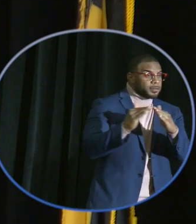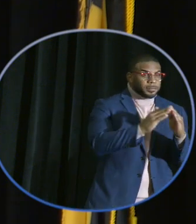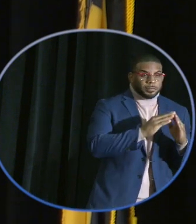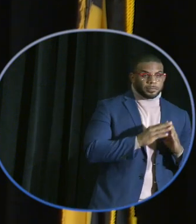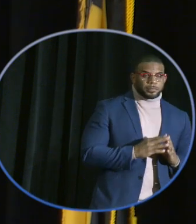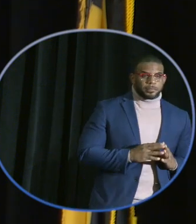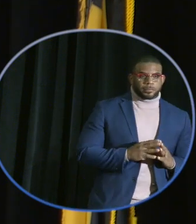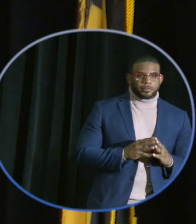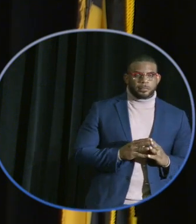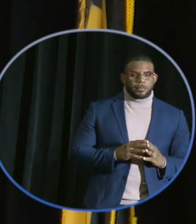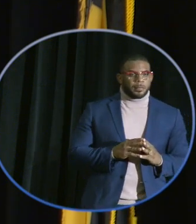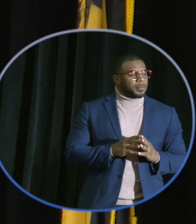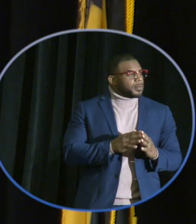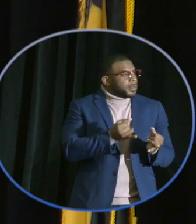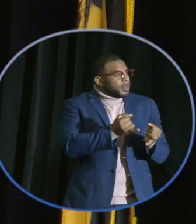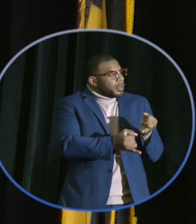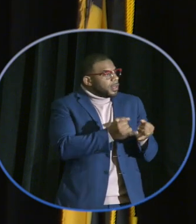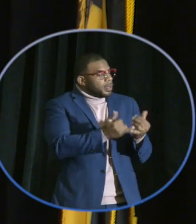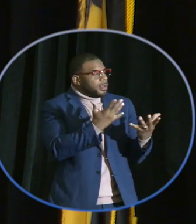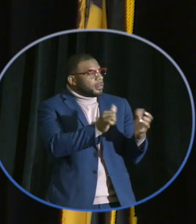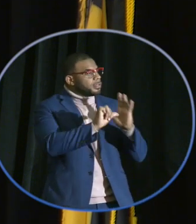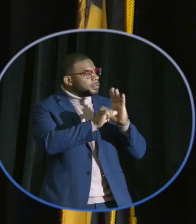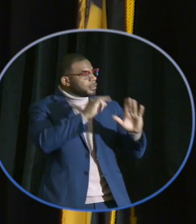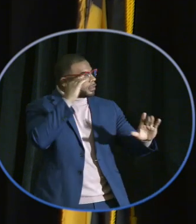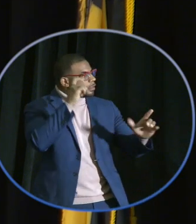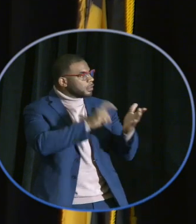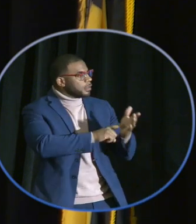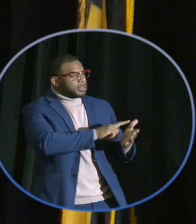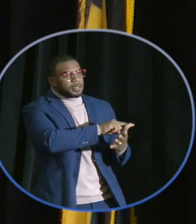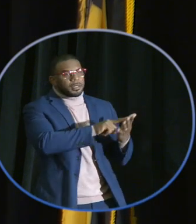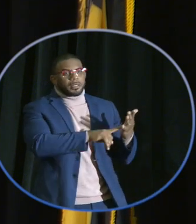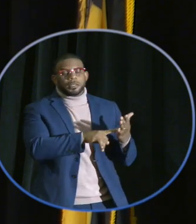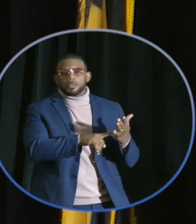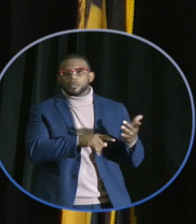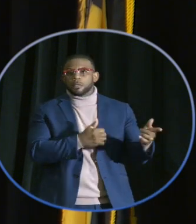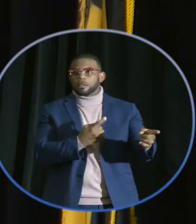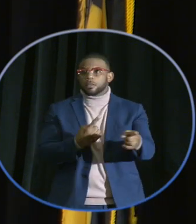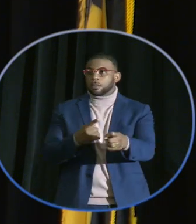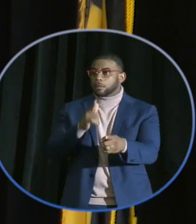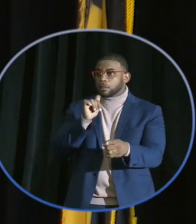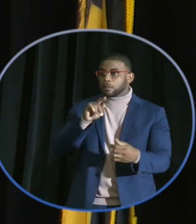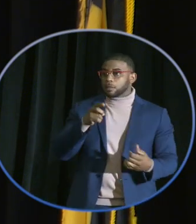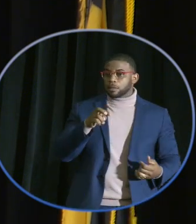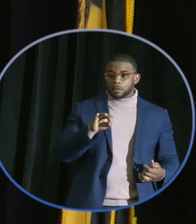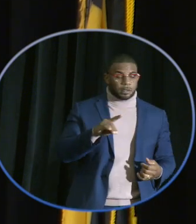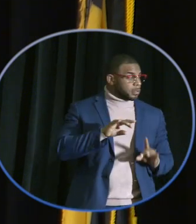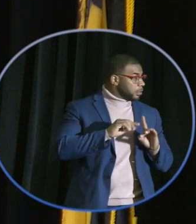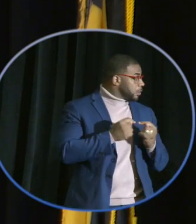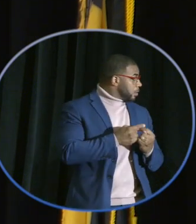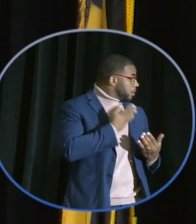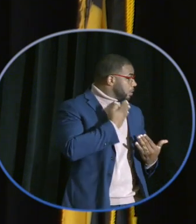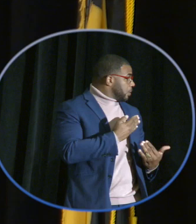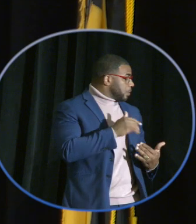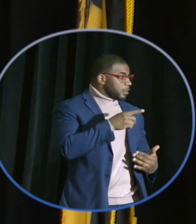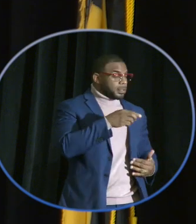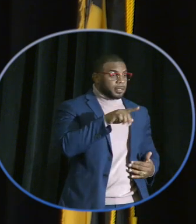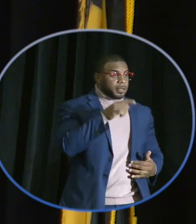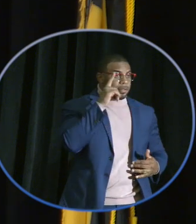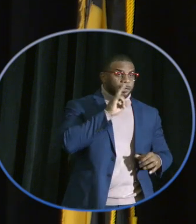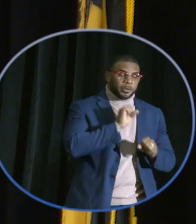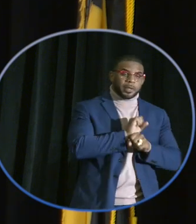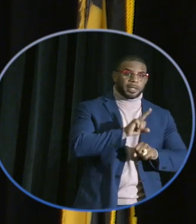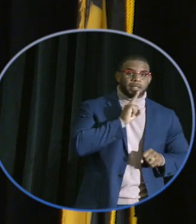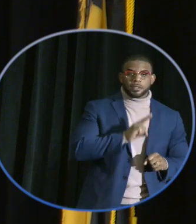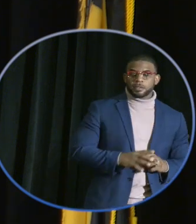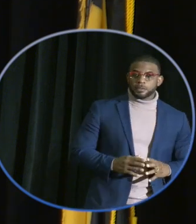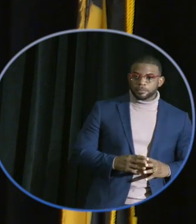communities. Lastly, I would like to acknowledge Ms. Dana Moore and her team, because it really